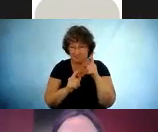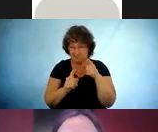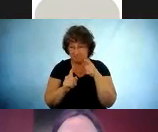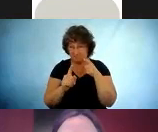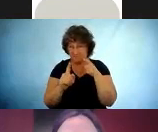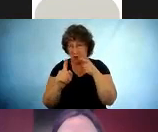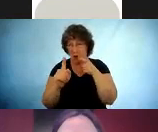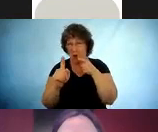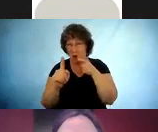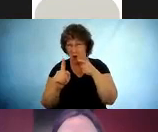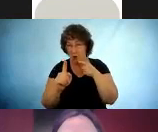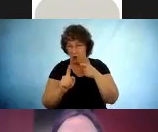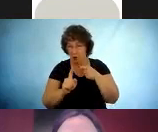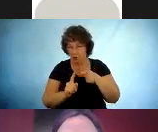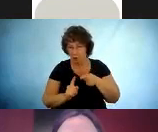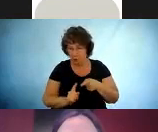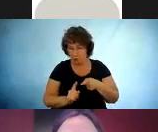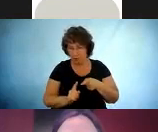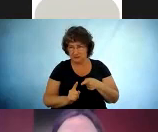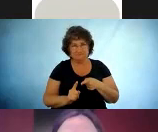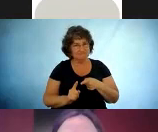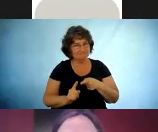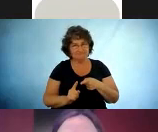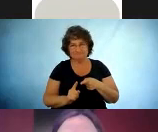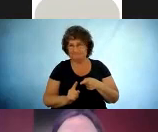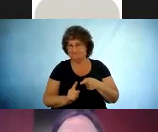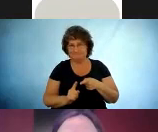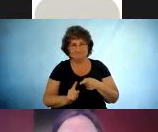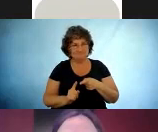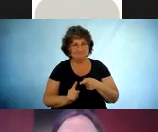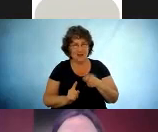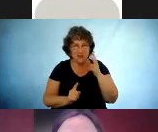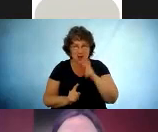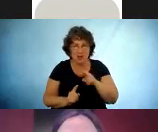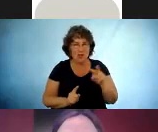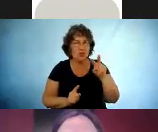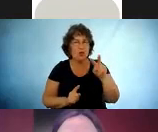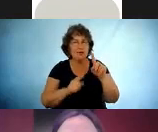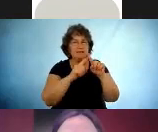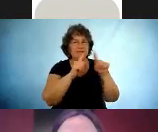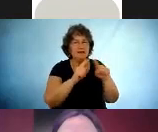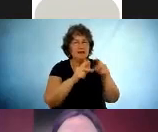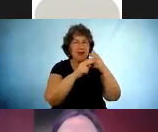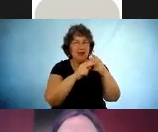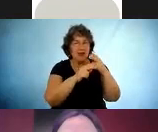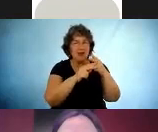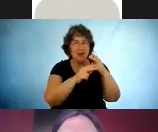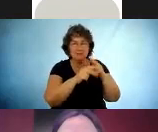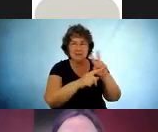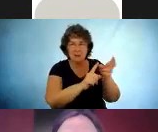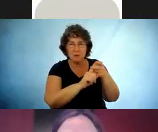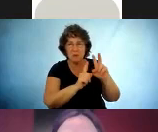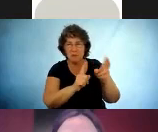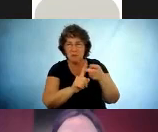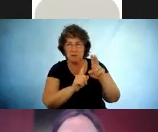they had rescued and returned before me. There was Carlos and Derek, John